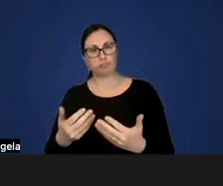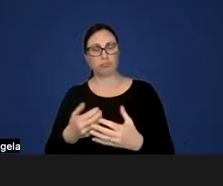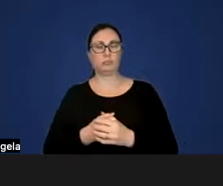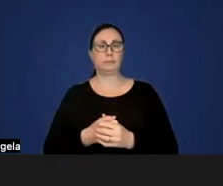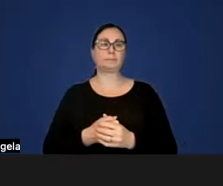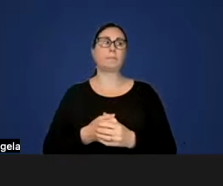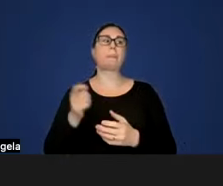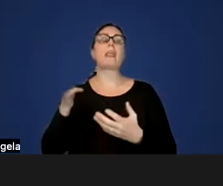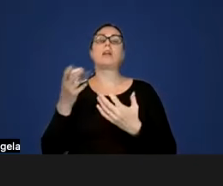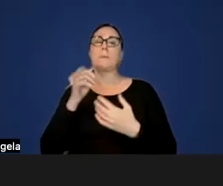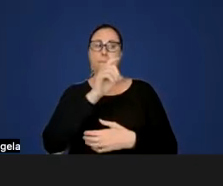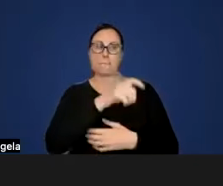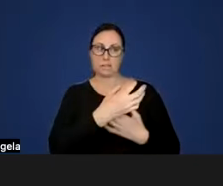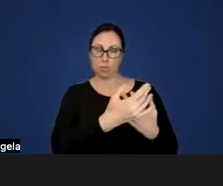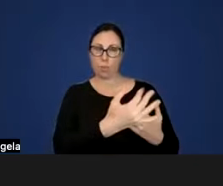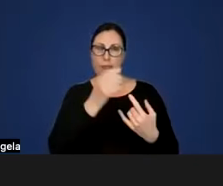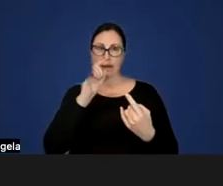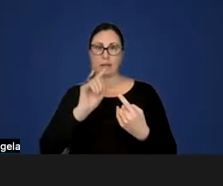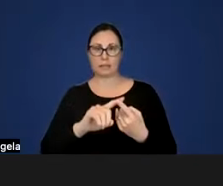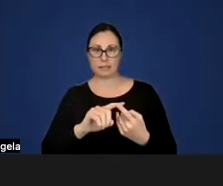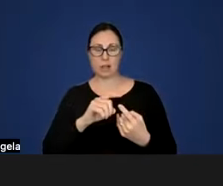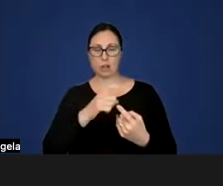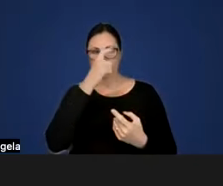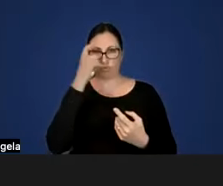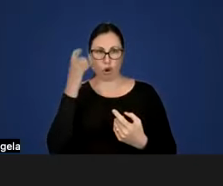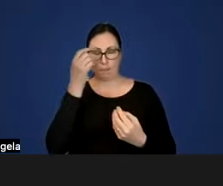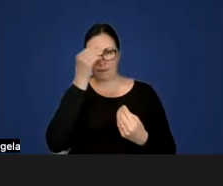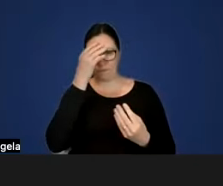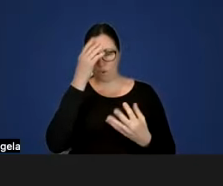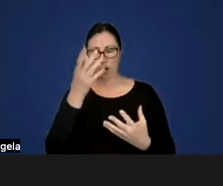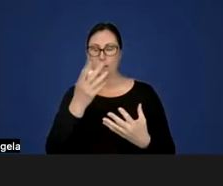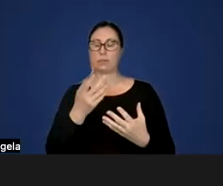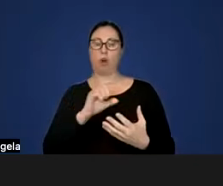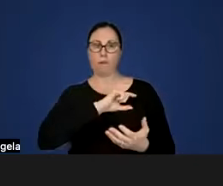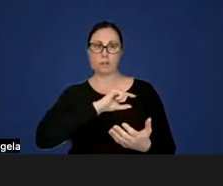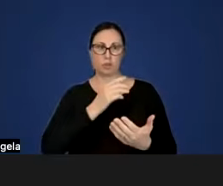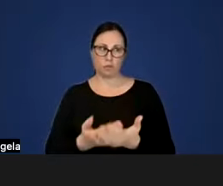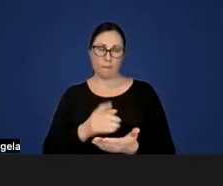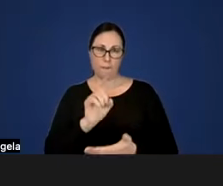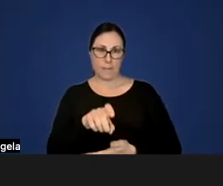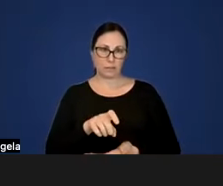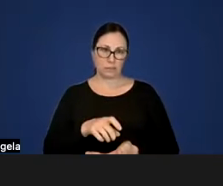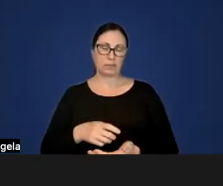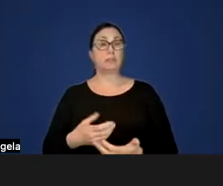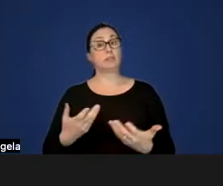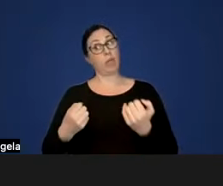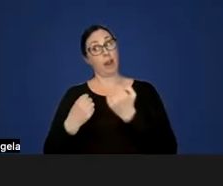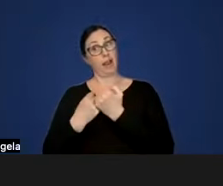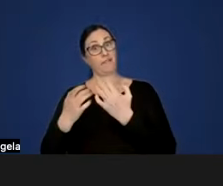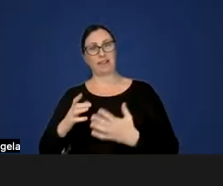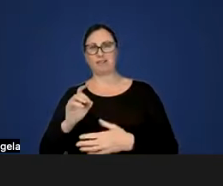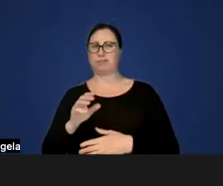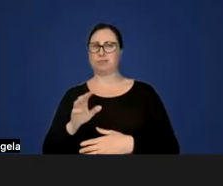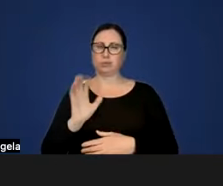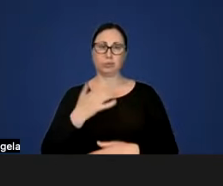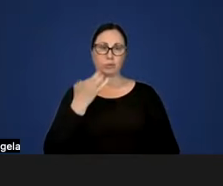arrived. Sounds like you really brokered a very difficult situation there, understanding that officer maybe had to be